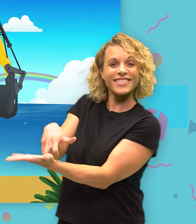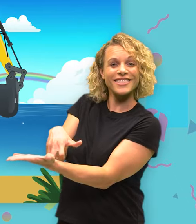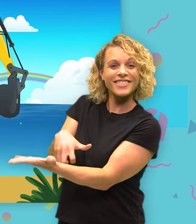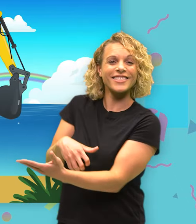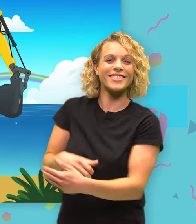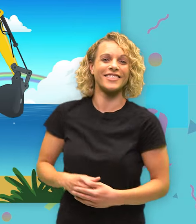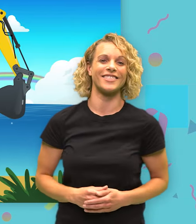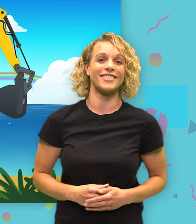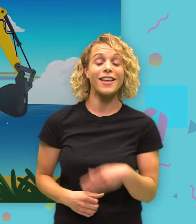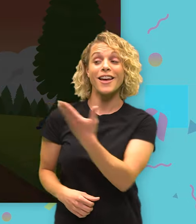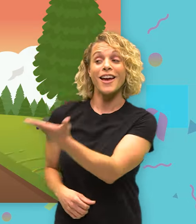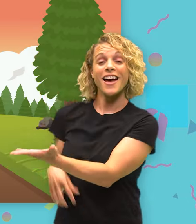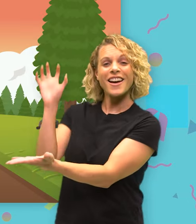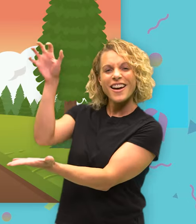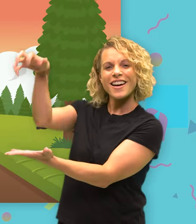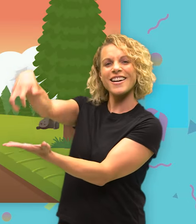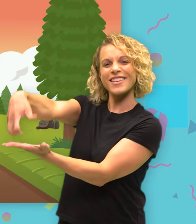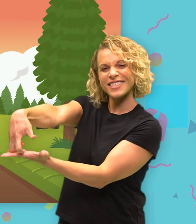excavator,